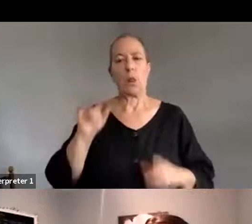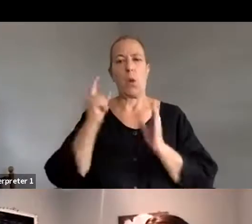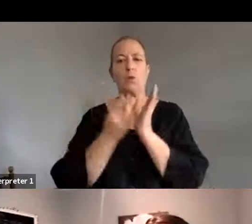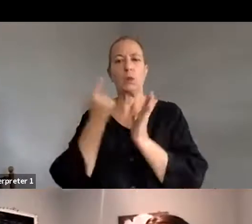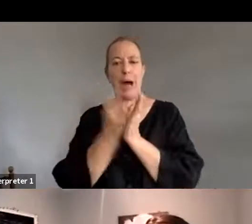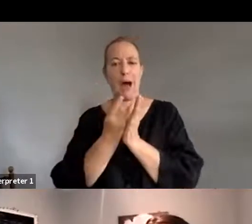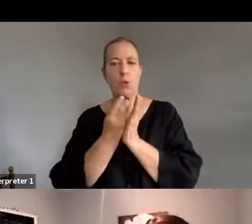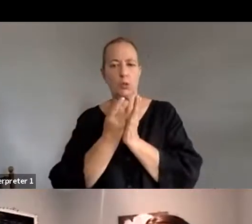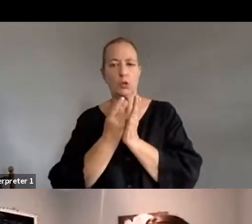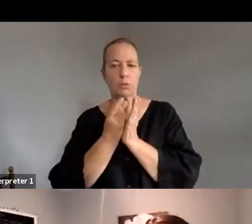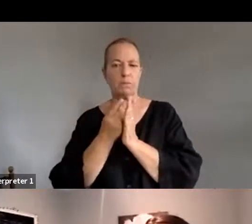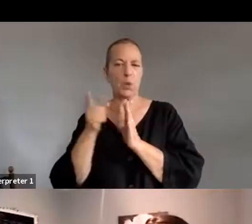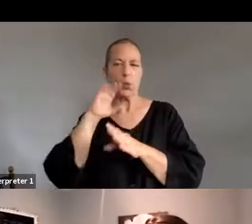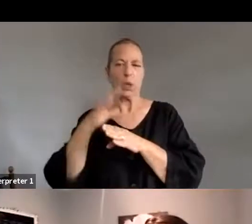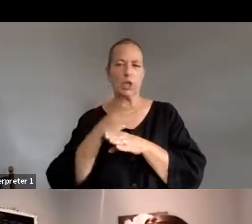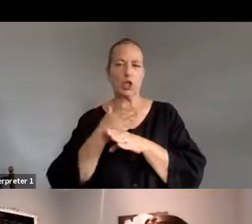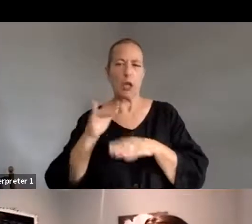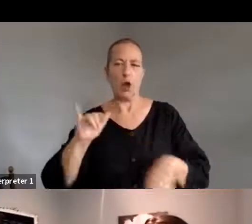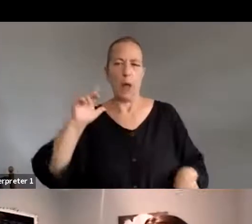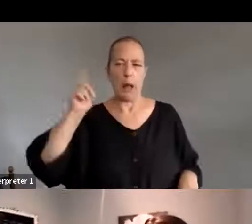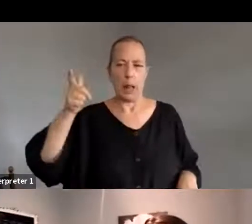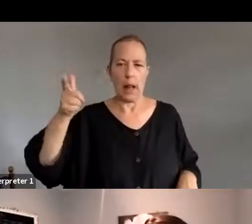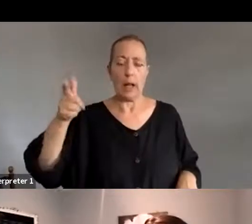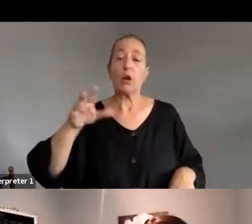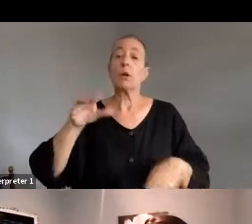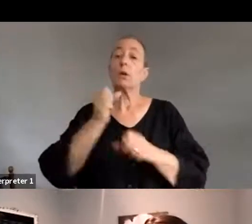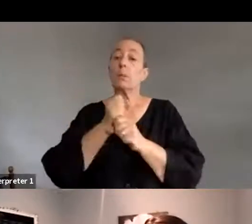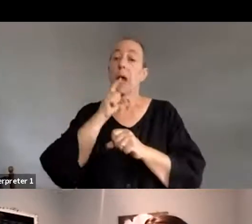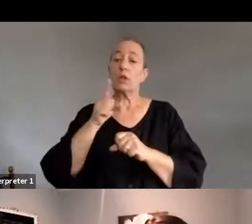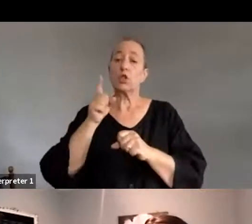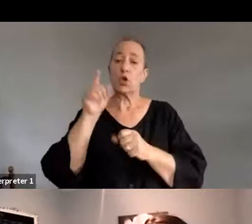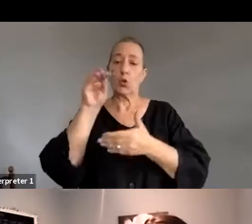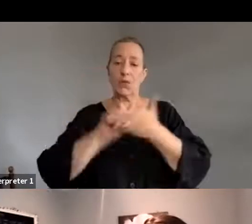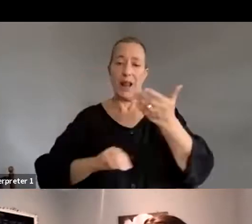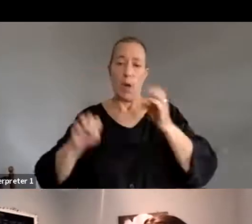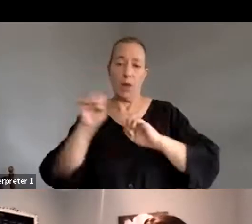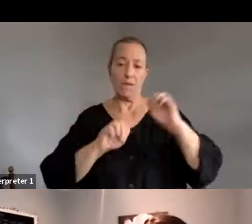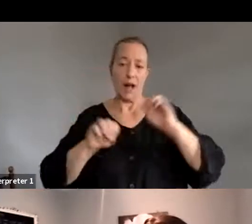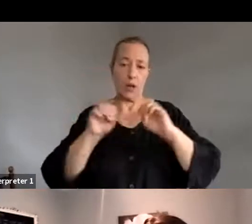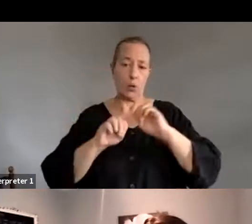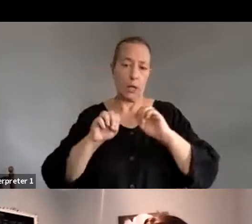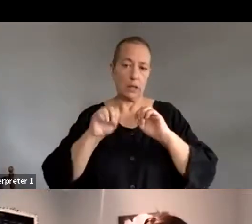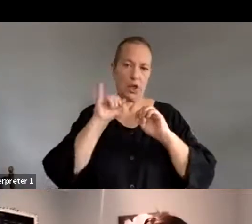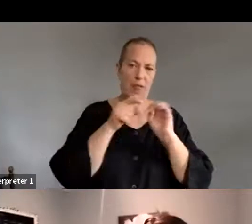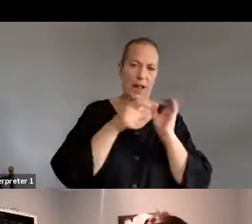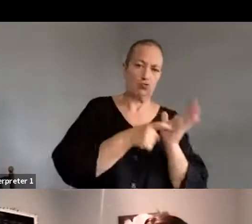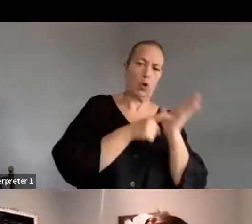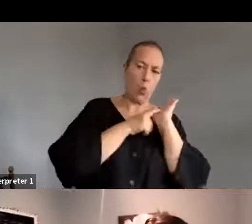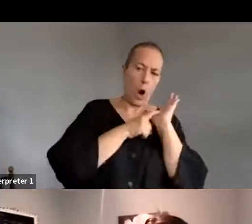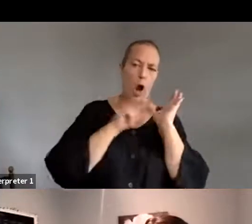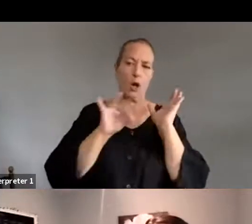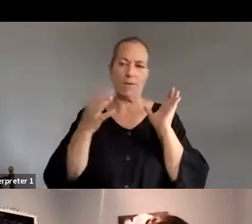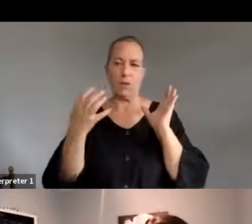that at a later point. Just make sure you complete the evaluations that is required for the continuing